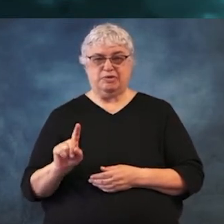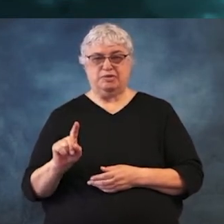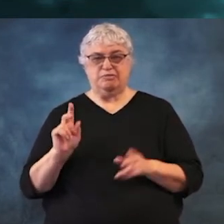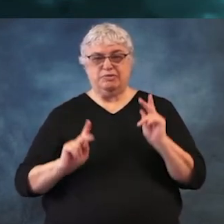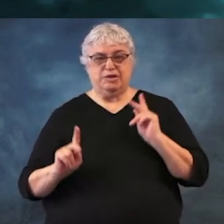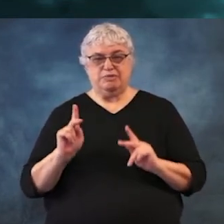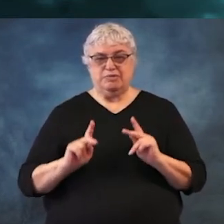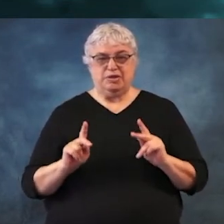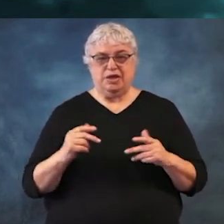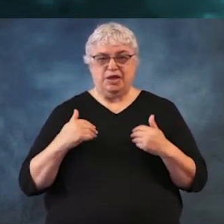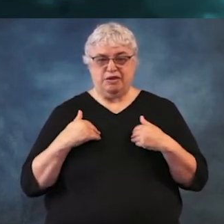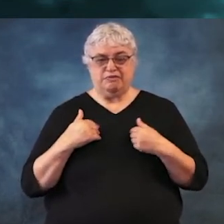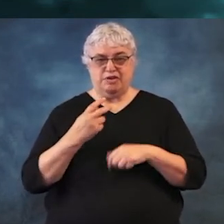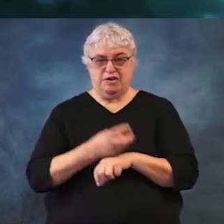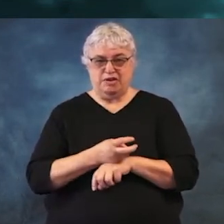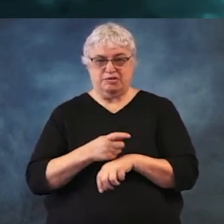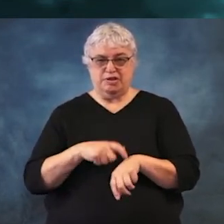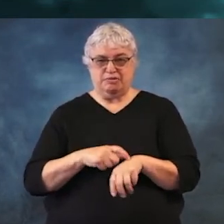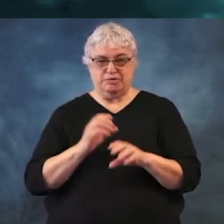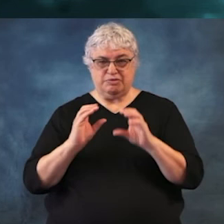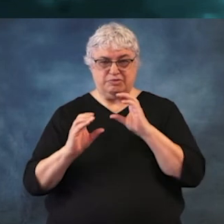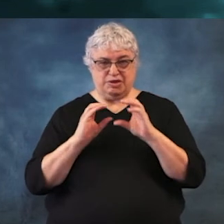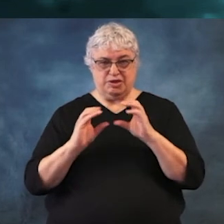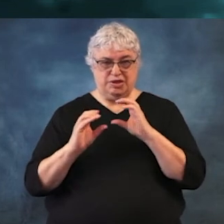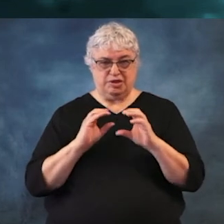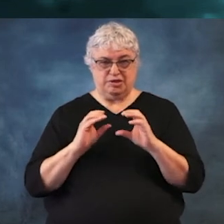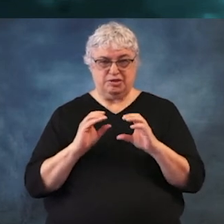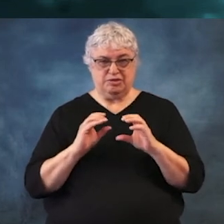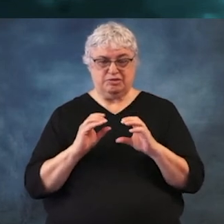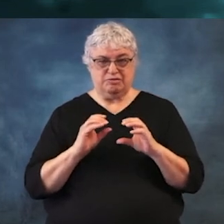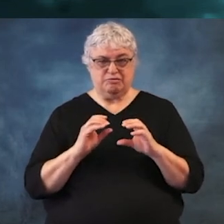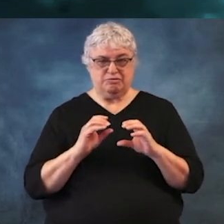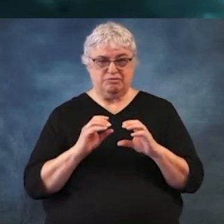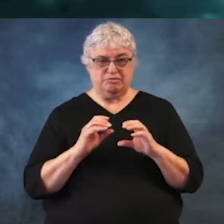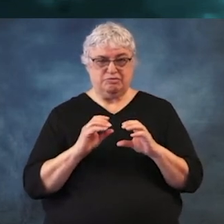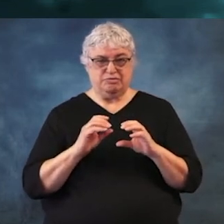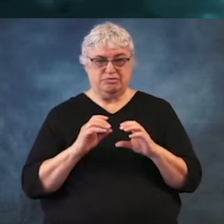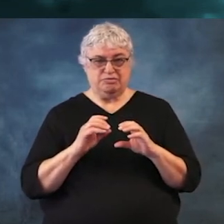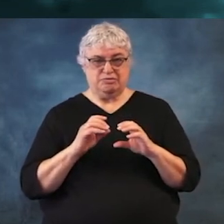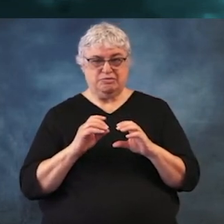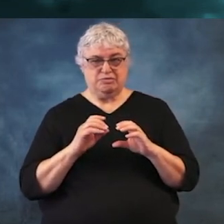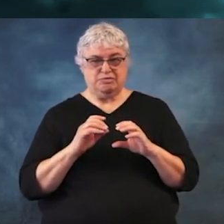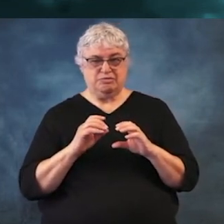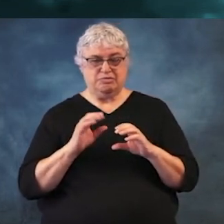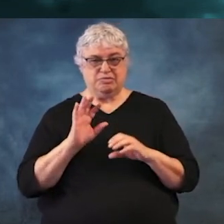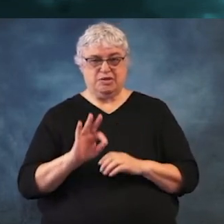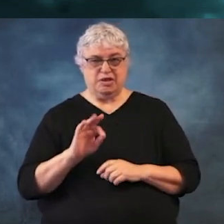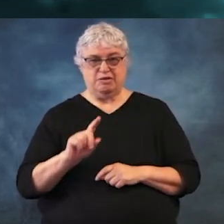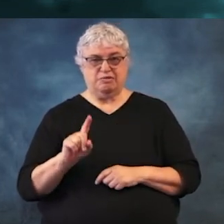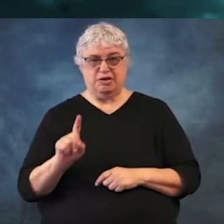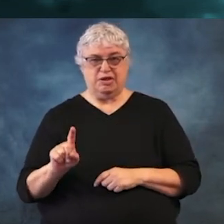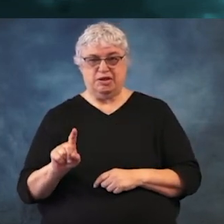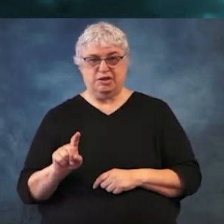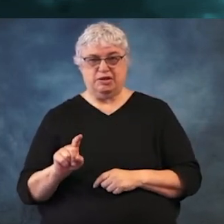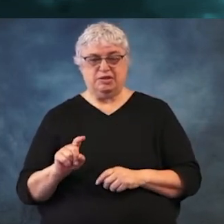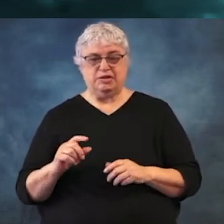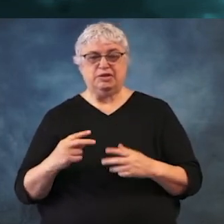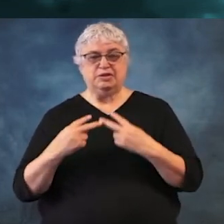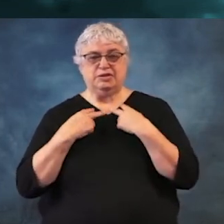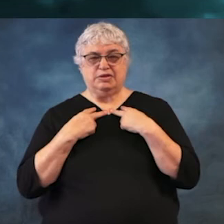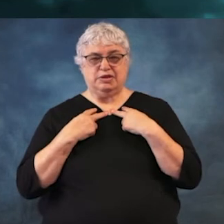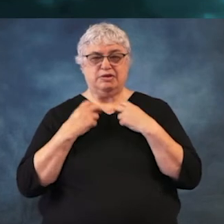the people that have a hard time communicating, and when 911 gets jammed